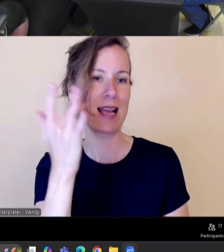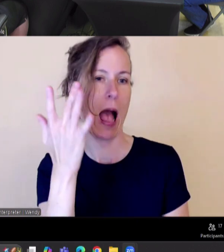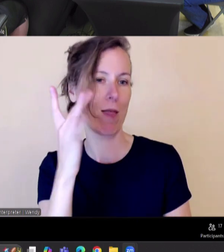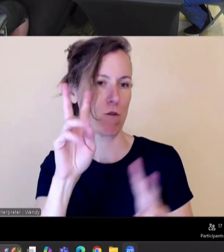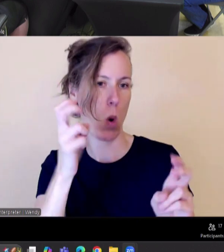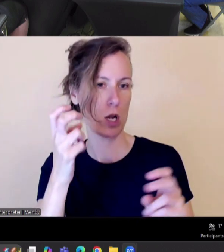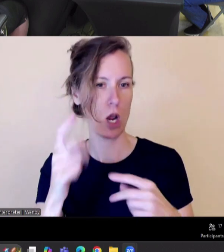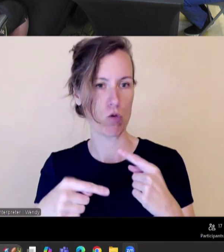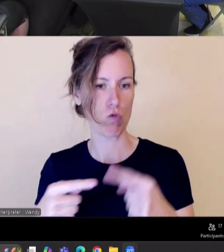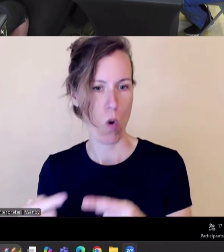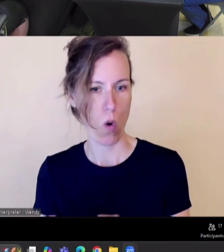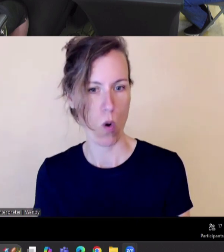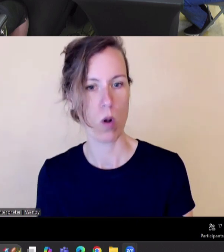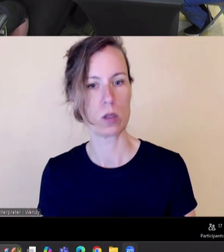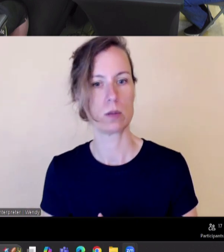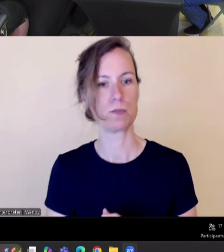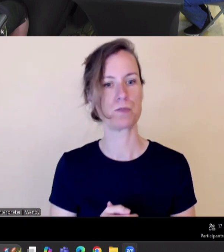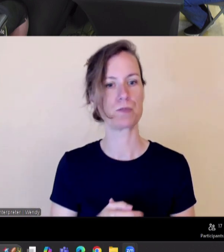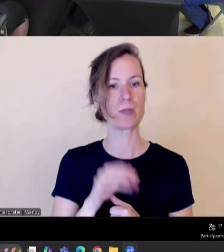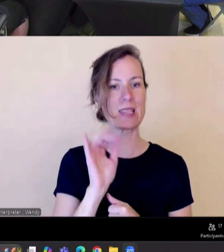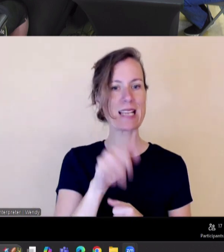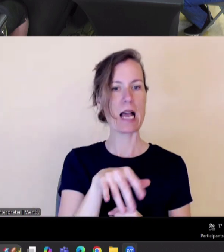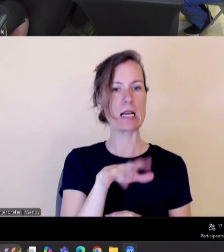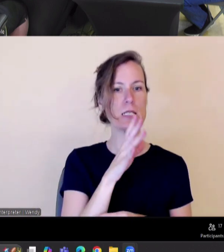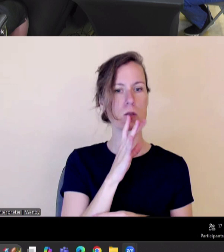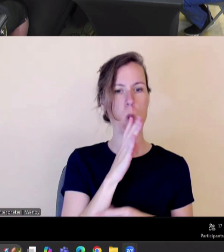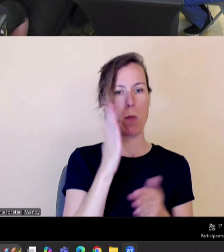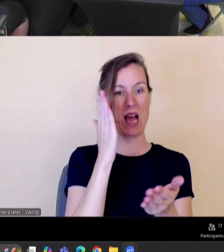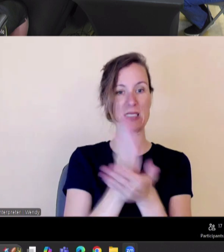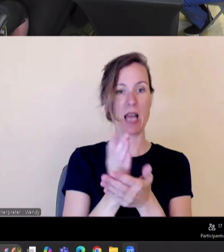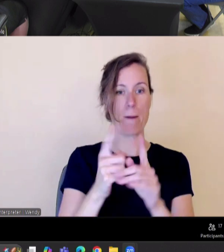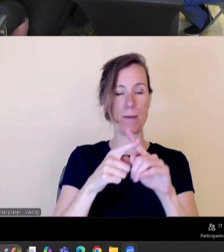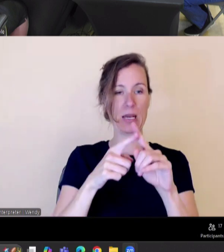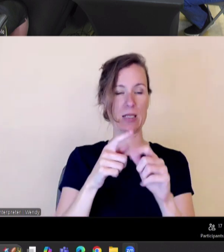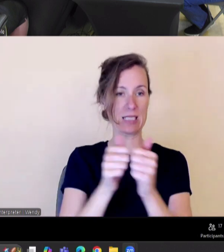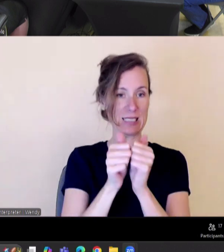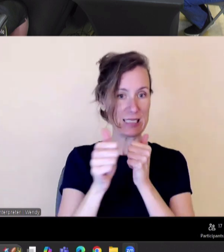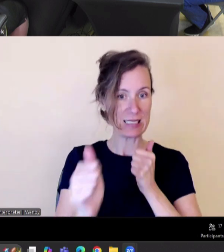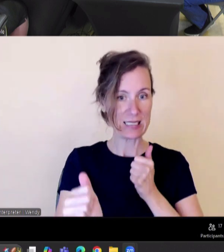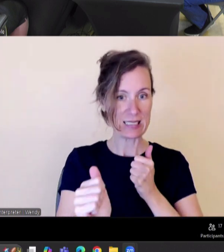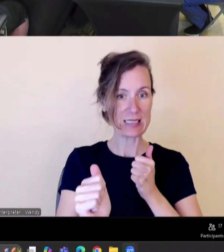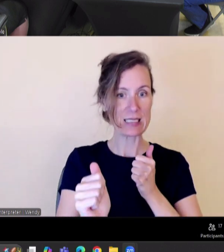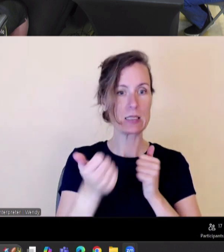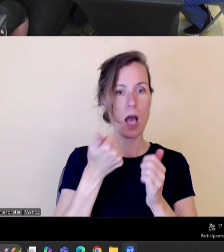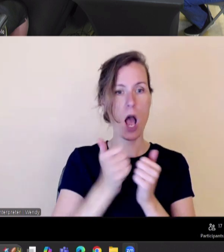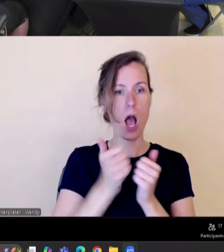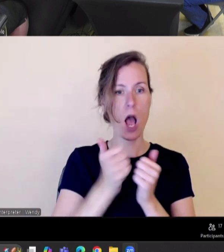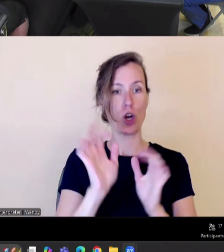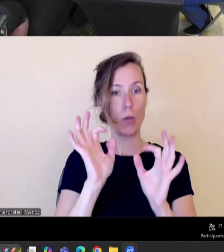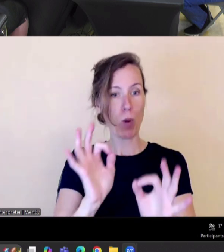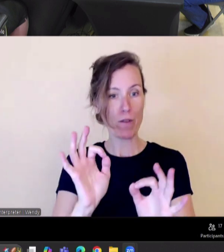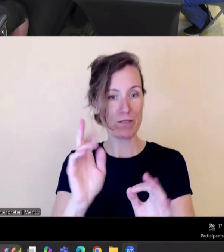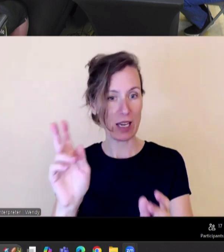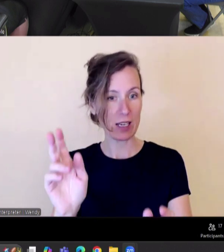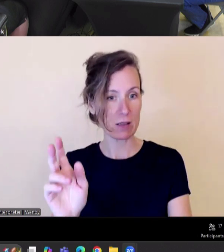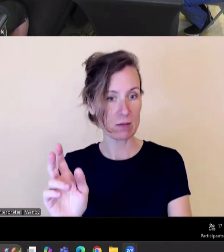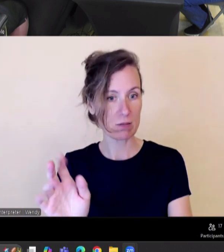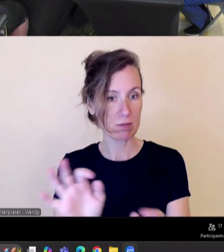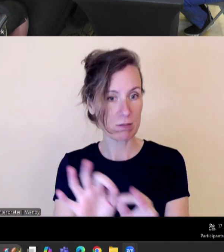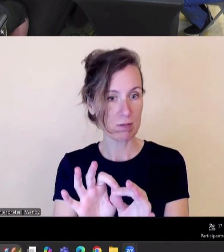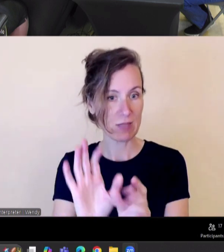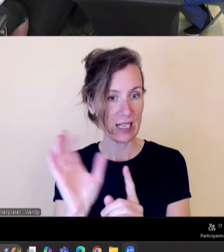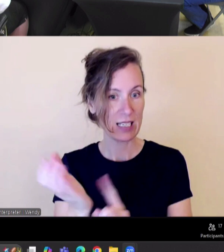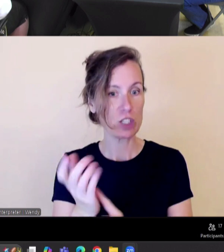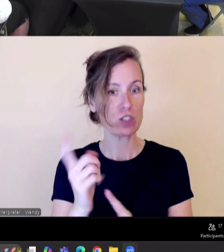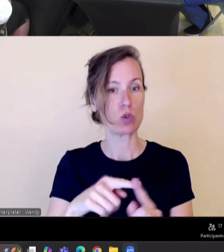to stop a 2,500 to 4,000 pound automobile that's traveling simply at 10 miles per hour. So again, that's a policy decision for